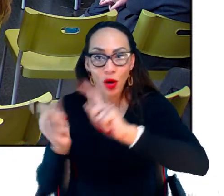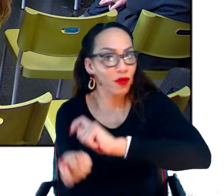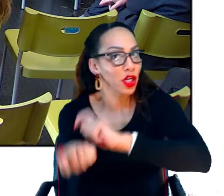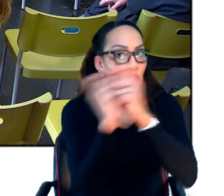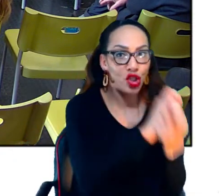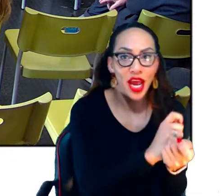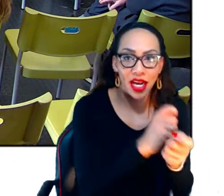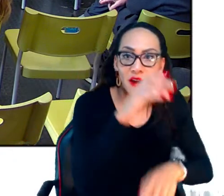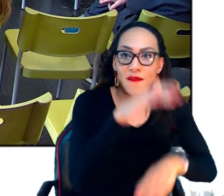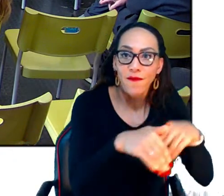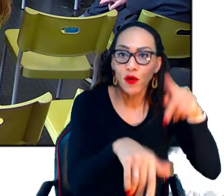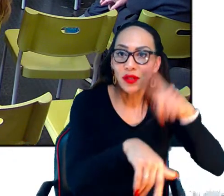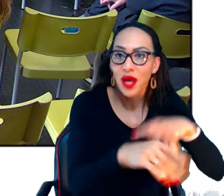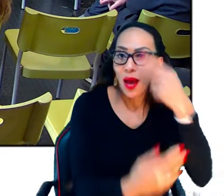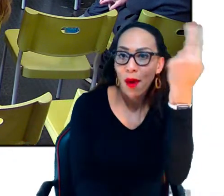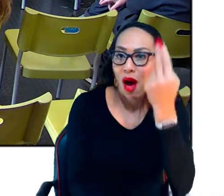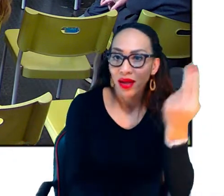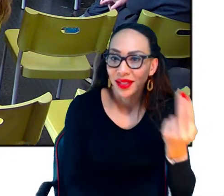Ask me that last question again.